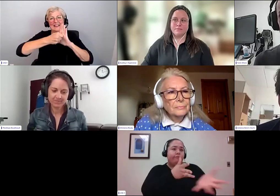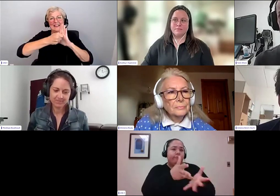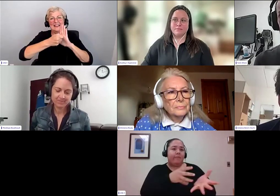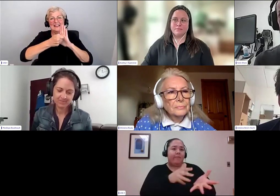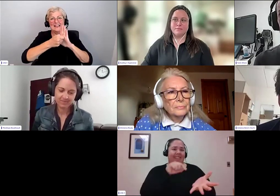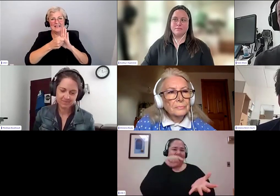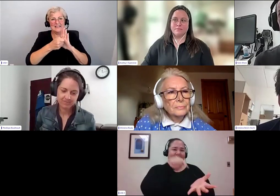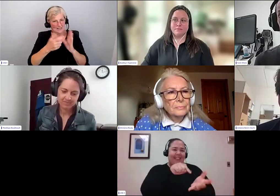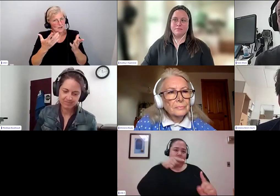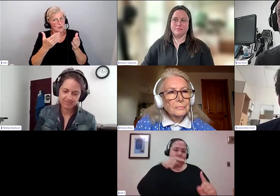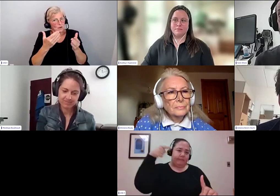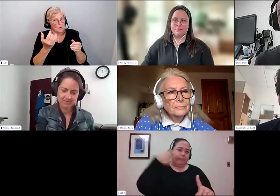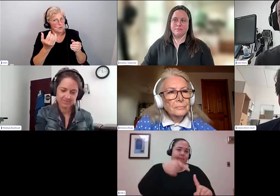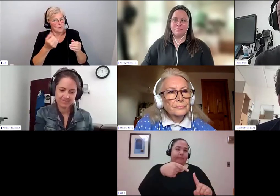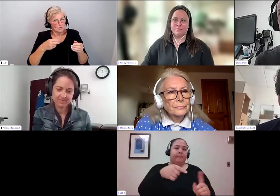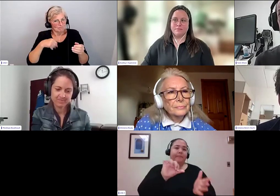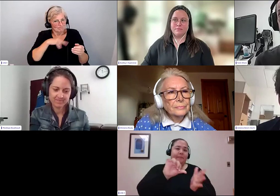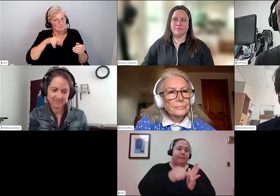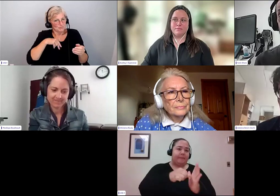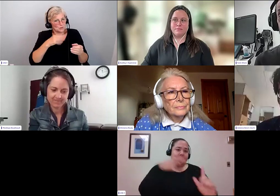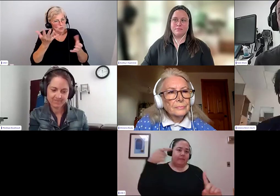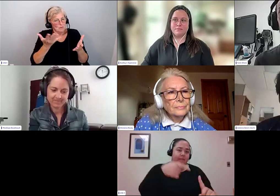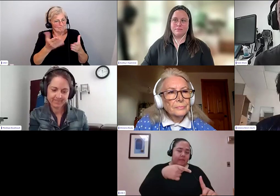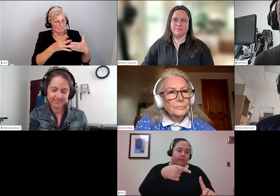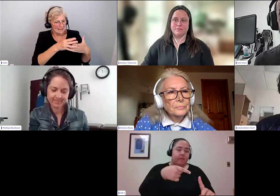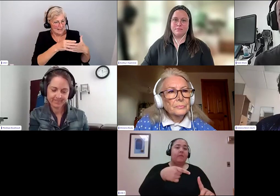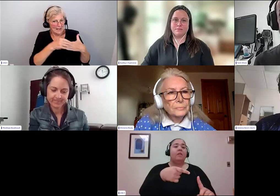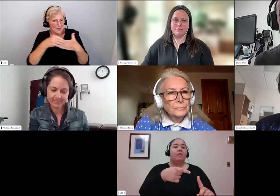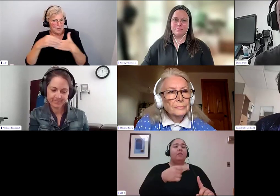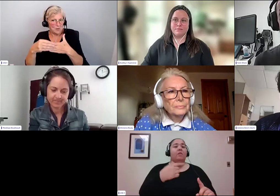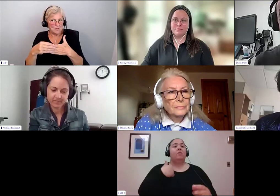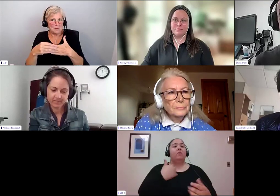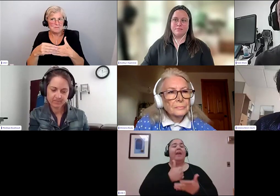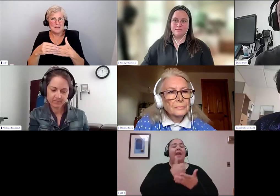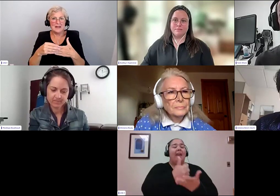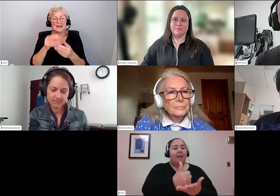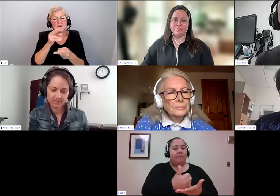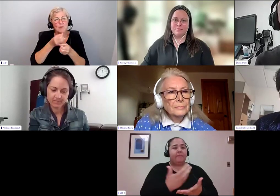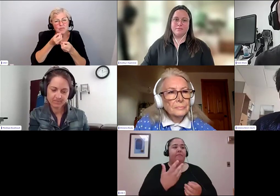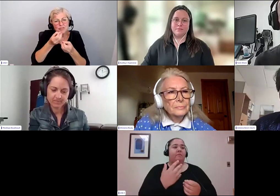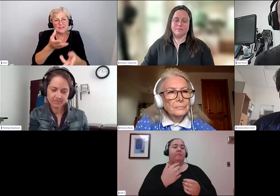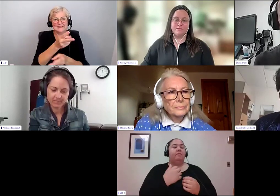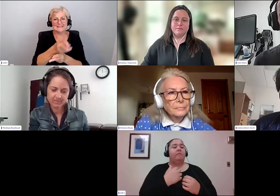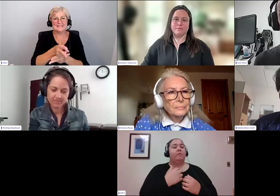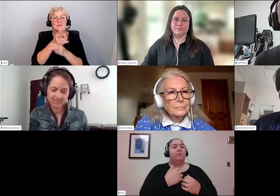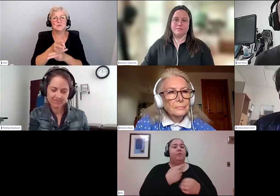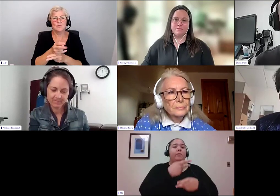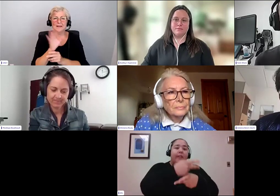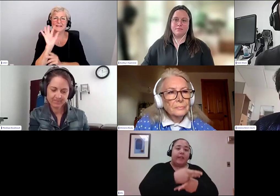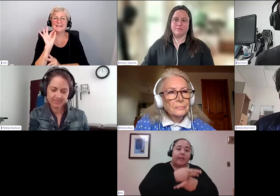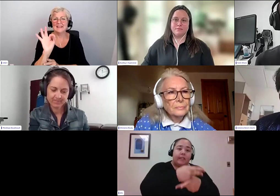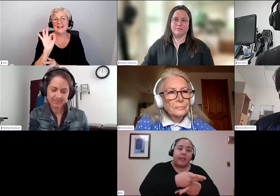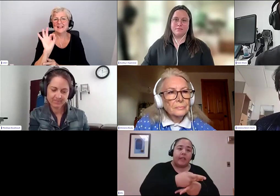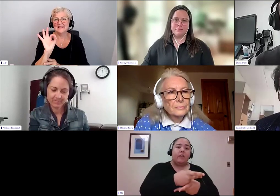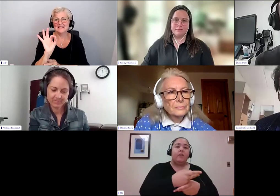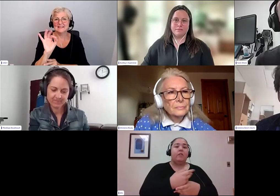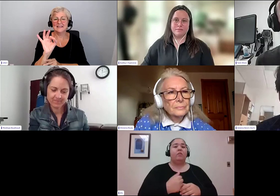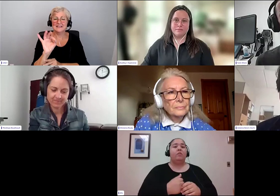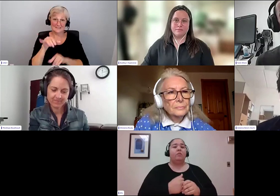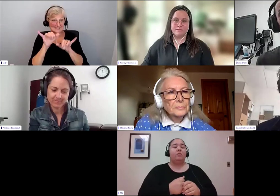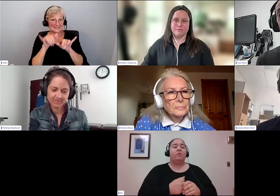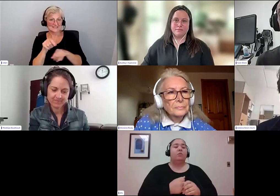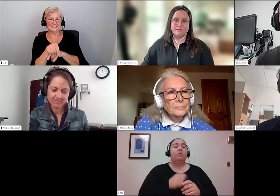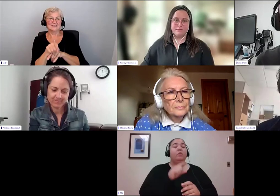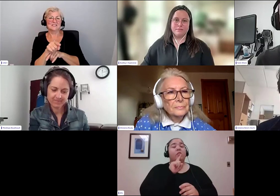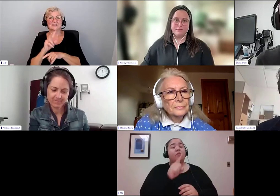to offer an accompaniment or support which is of quality and